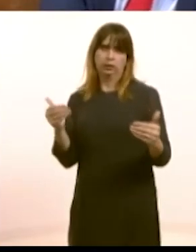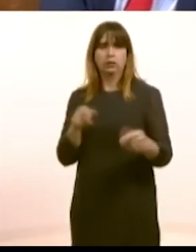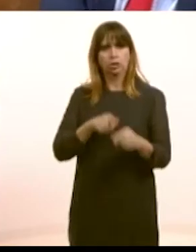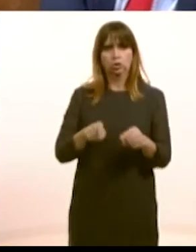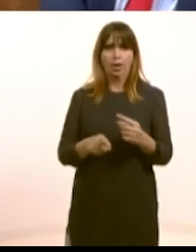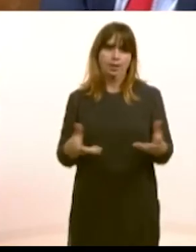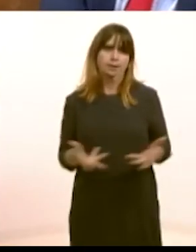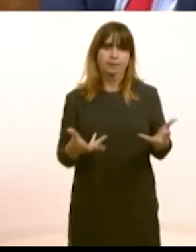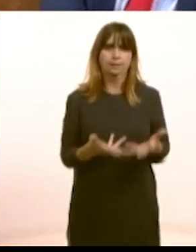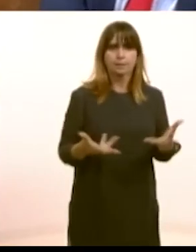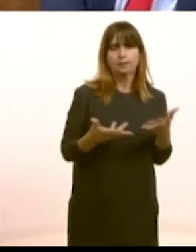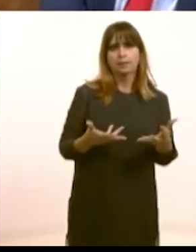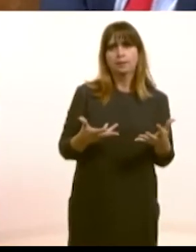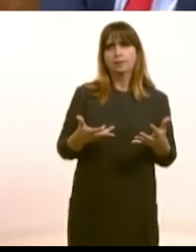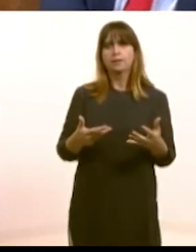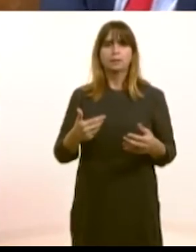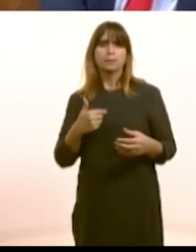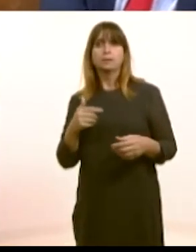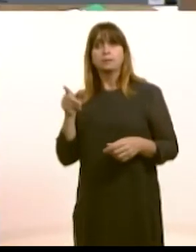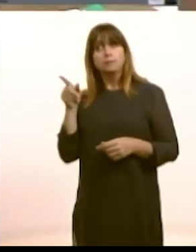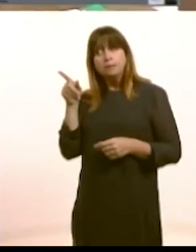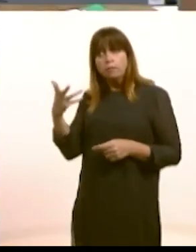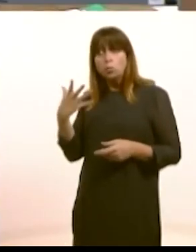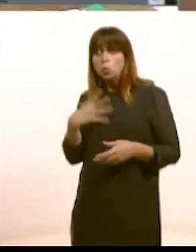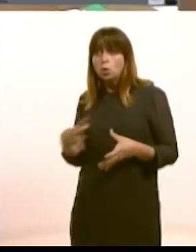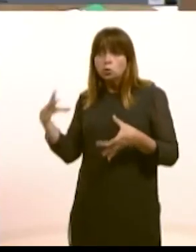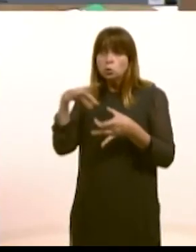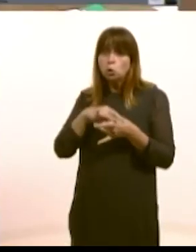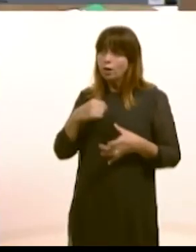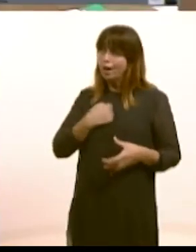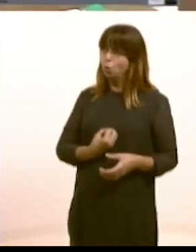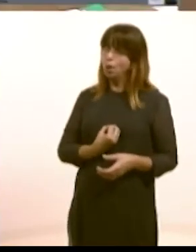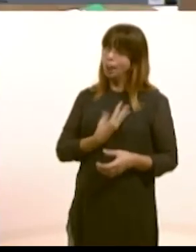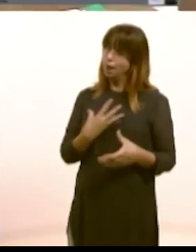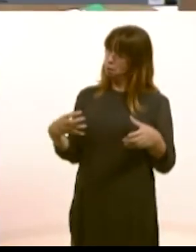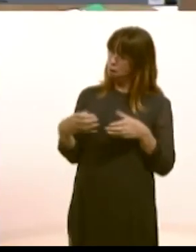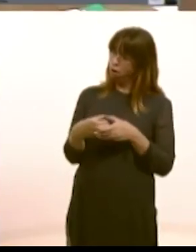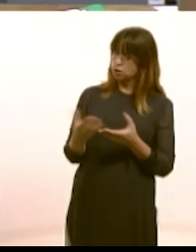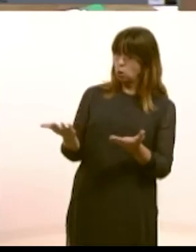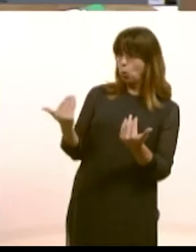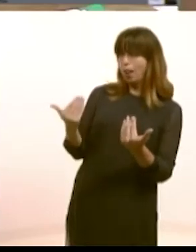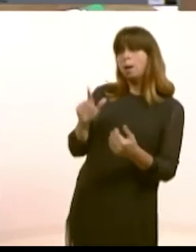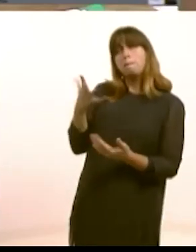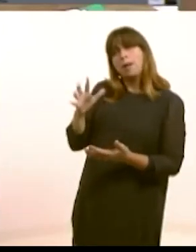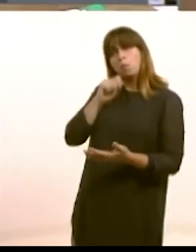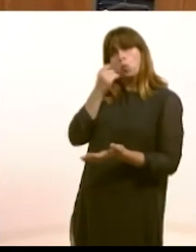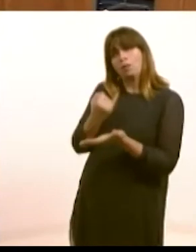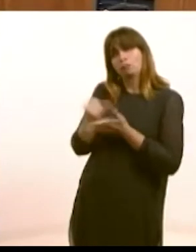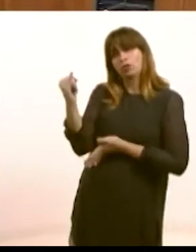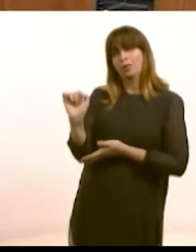play a greater role in that, then he can apply to join, though I can't guarantee his application will be